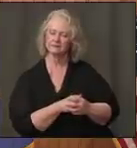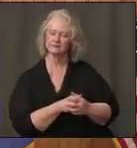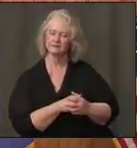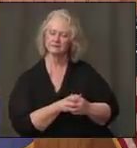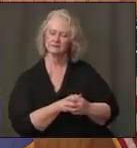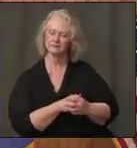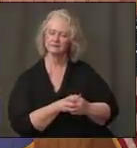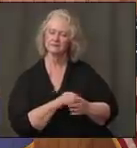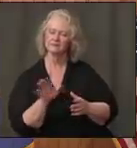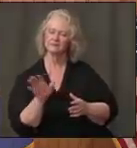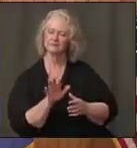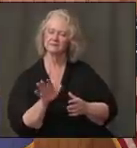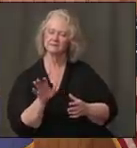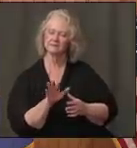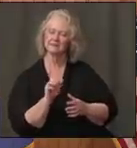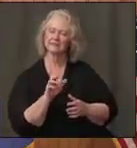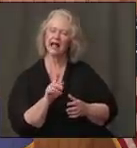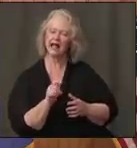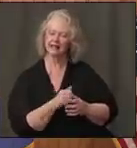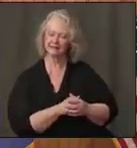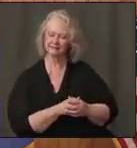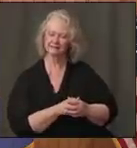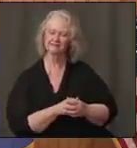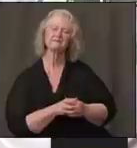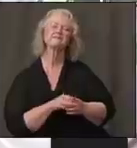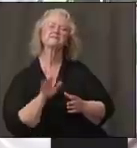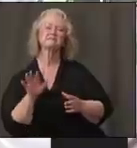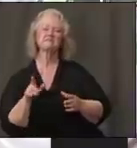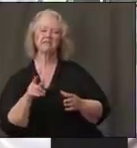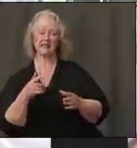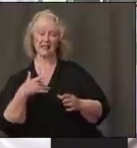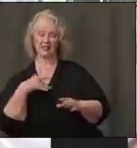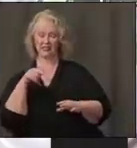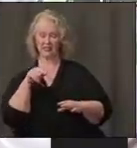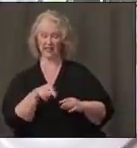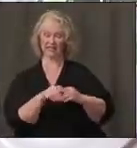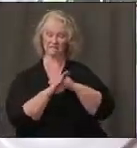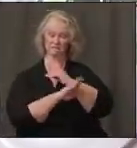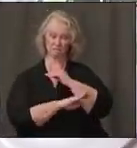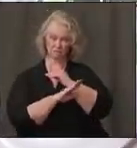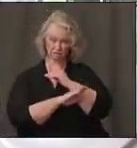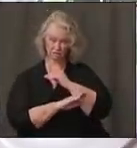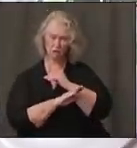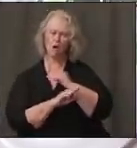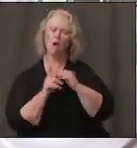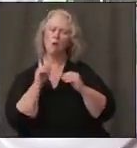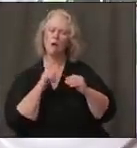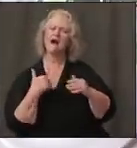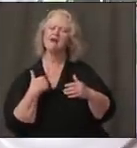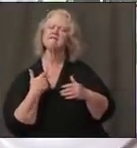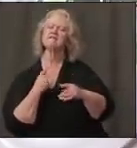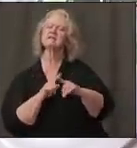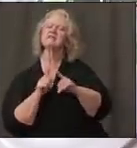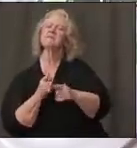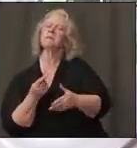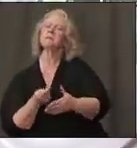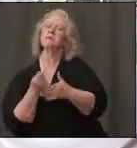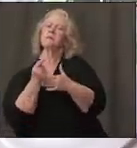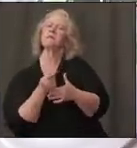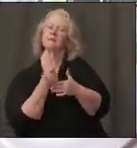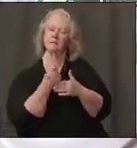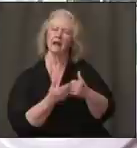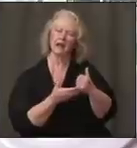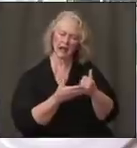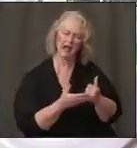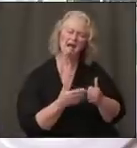I think we lost your audio, Scott. By the fall, we are going to have, I think, more therapeutics available. There's some